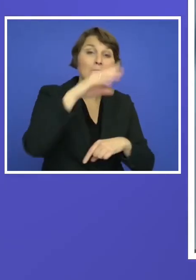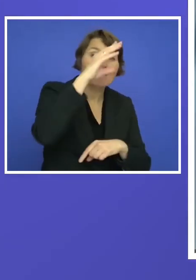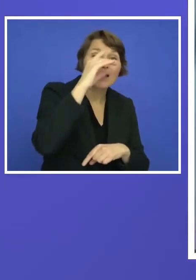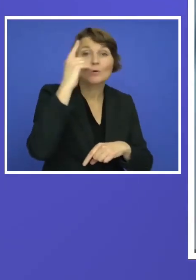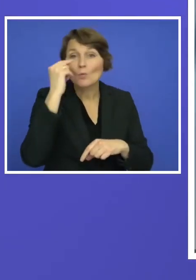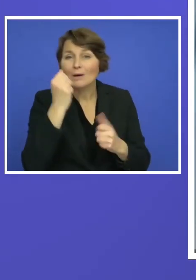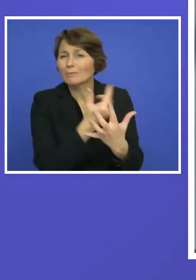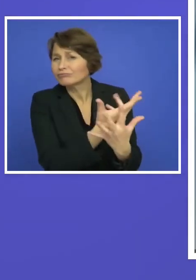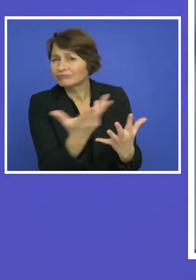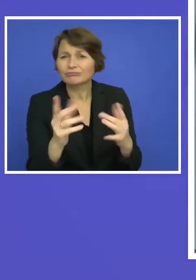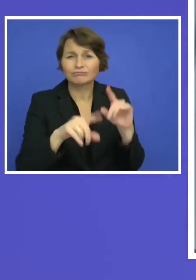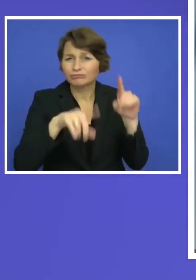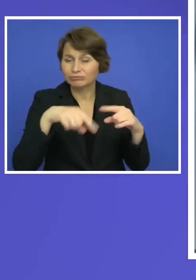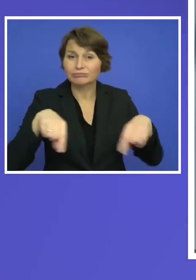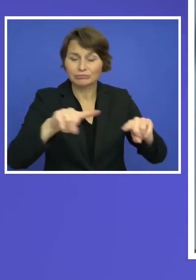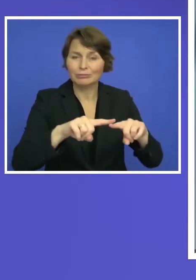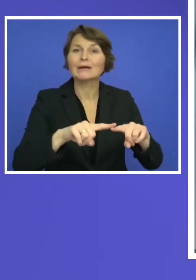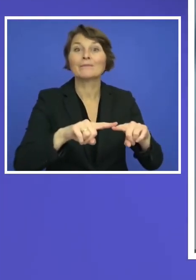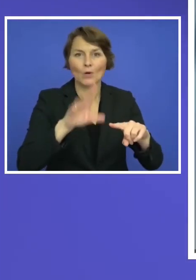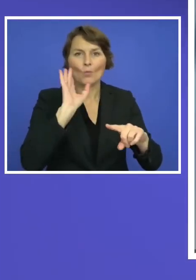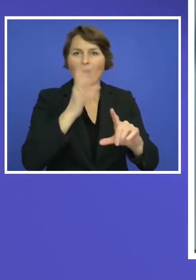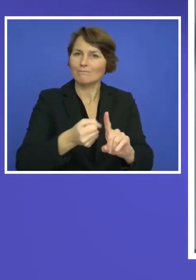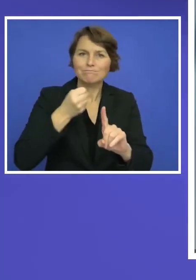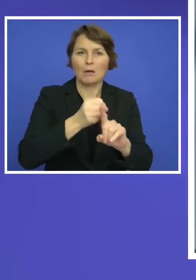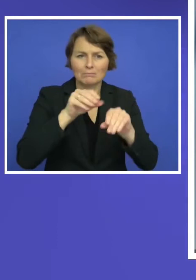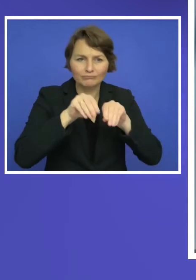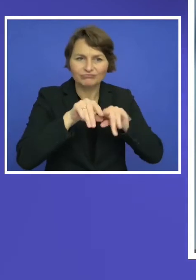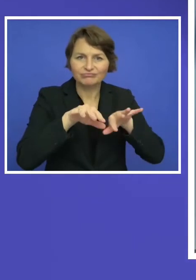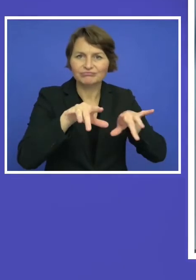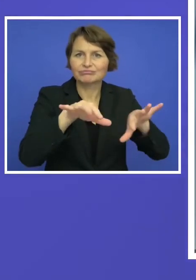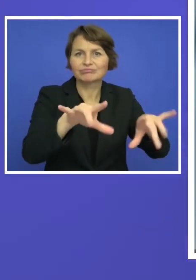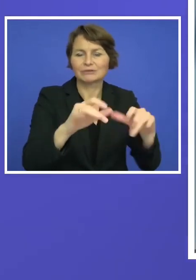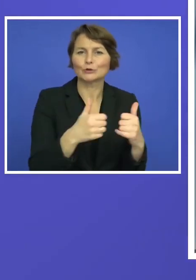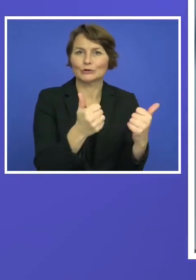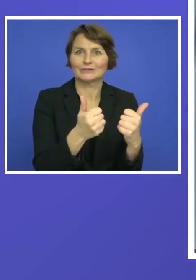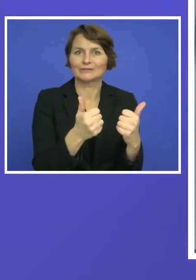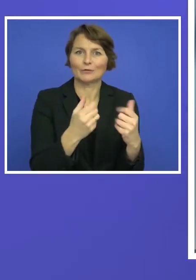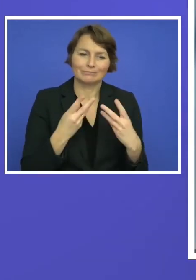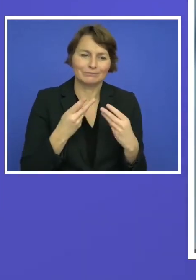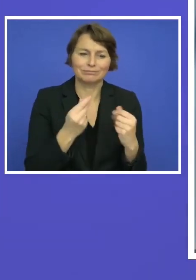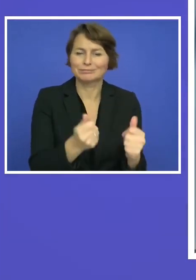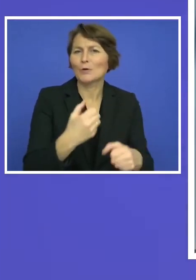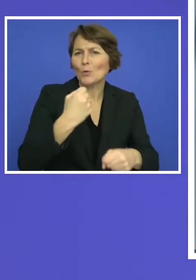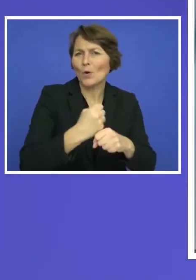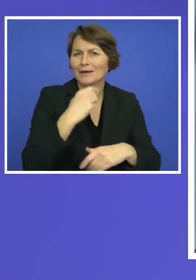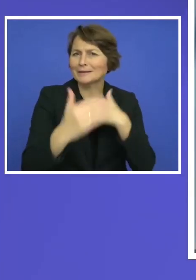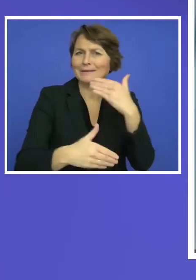for the growth, but really for the success even of firms and so forth. I don't have the